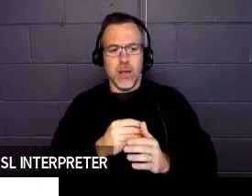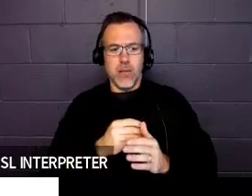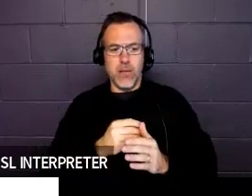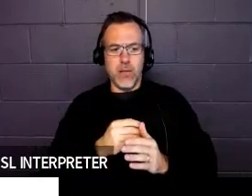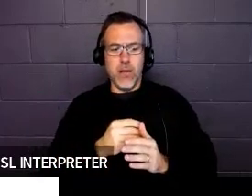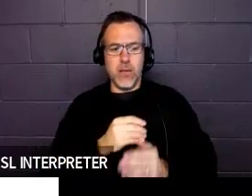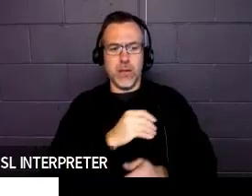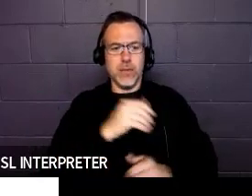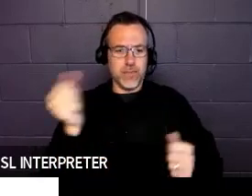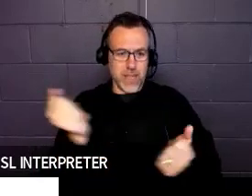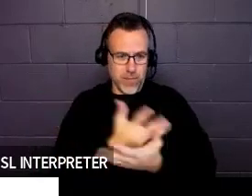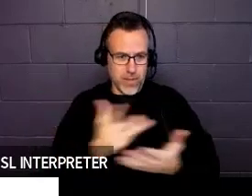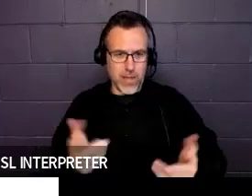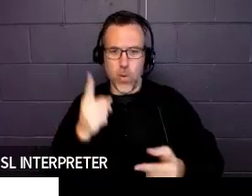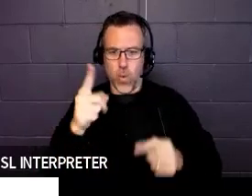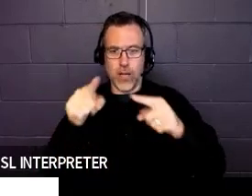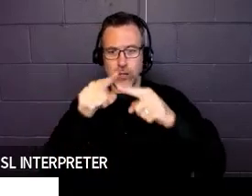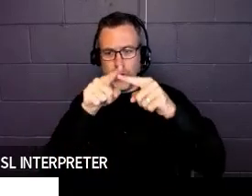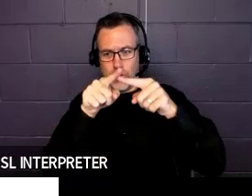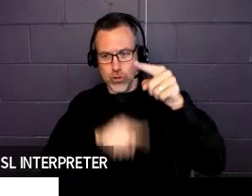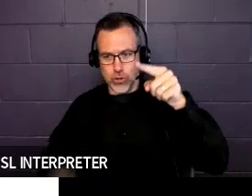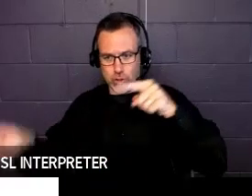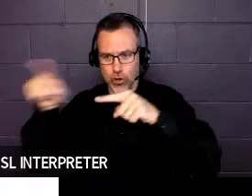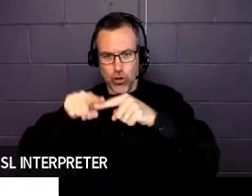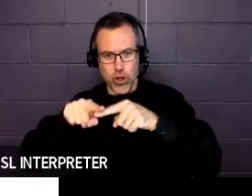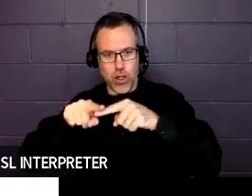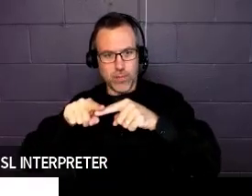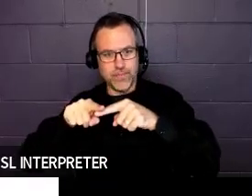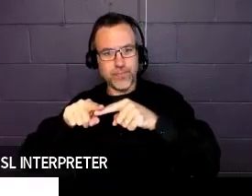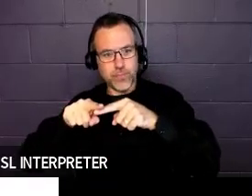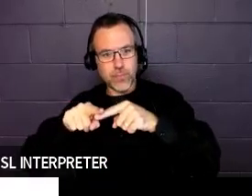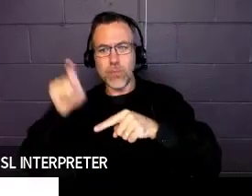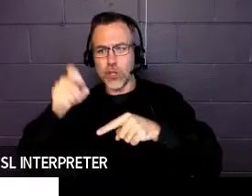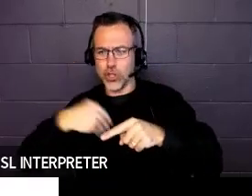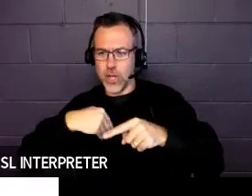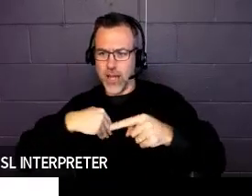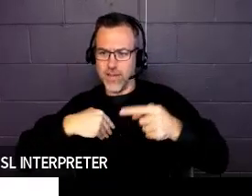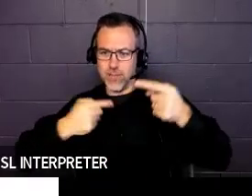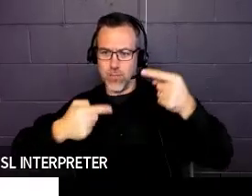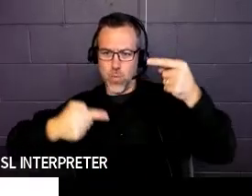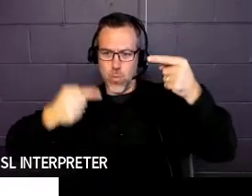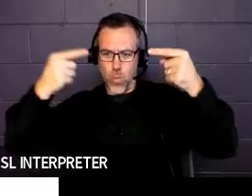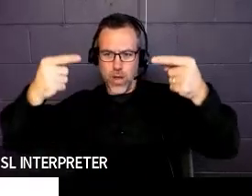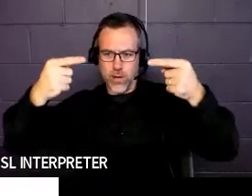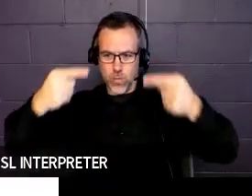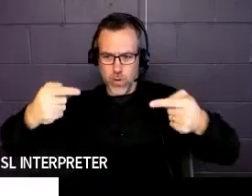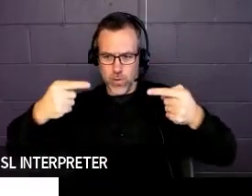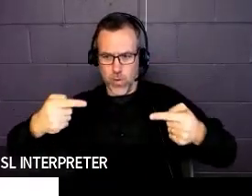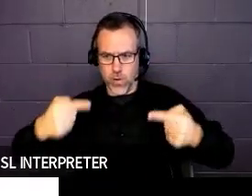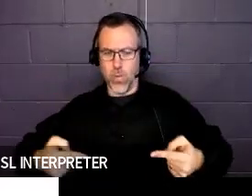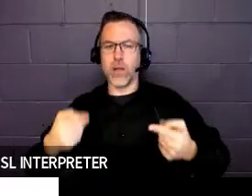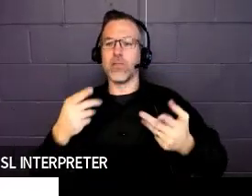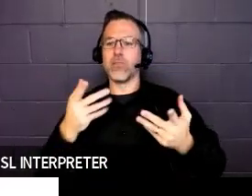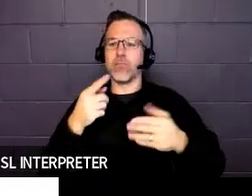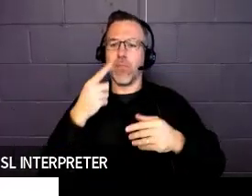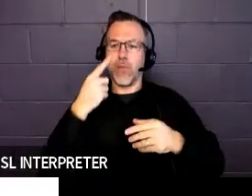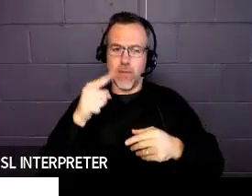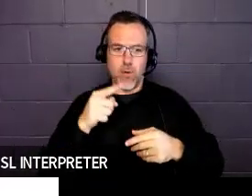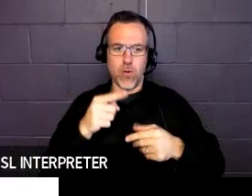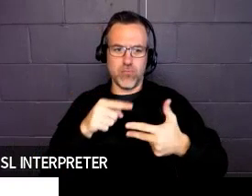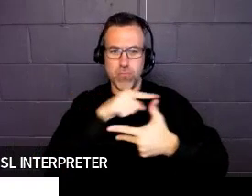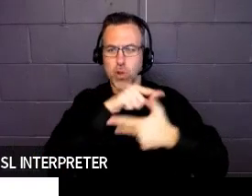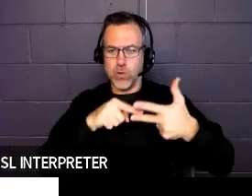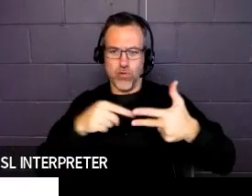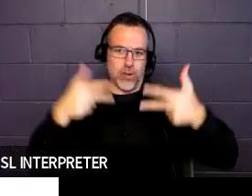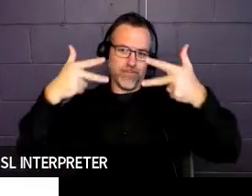circle with that present level and the measurable goal, because there should be that one-to-one correspondence between those three